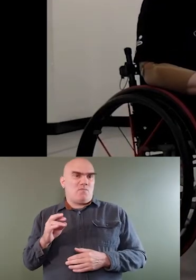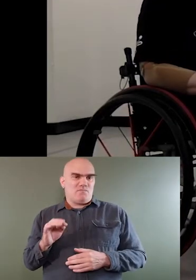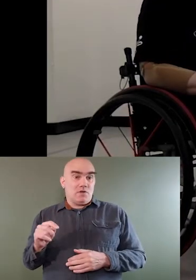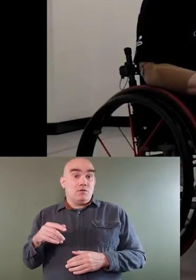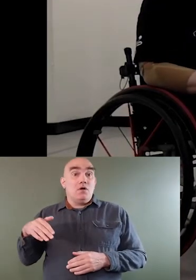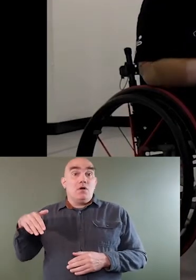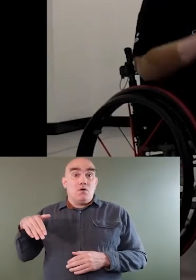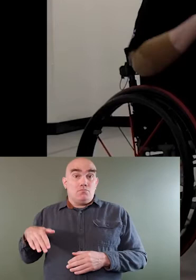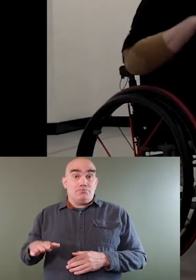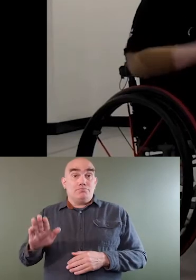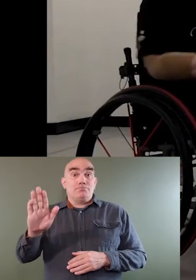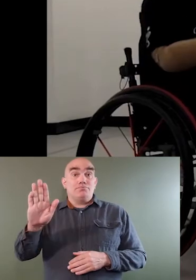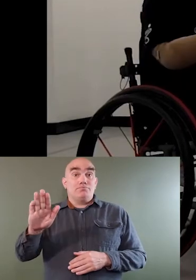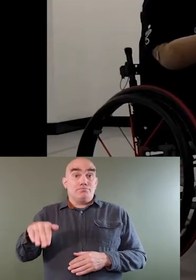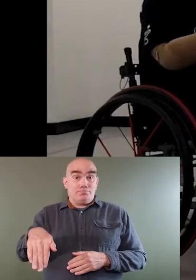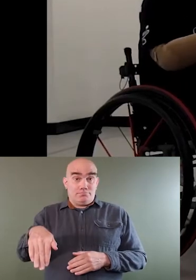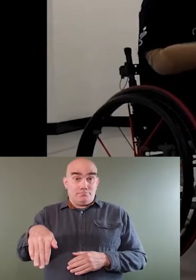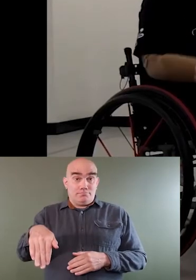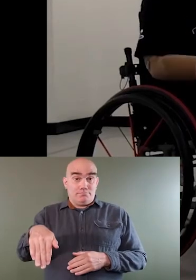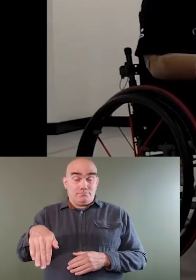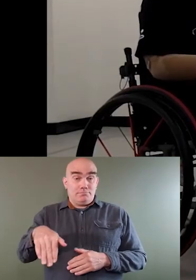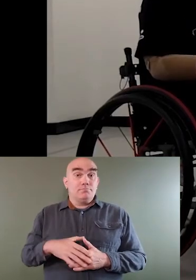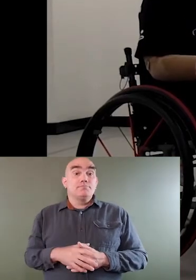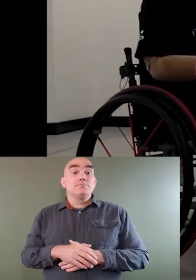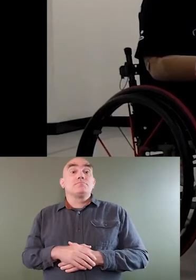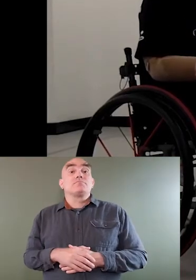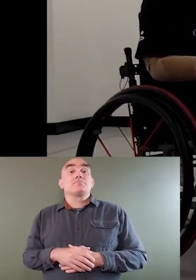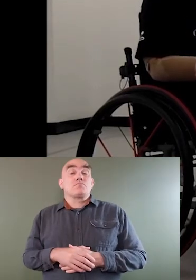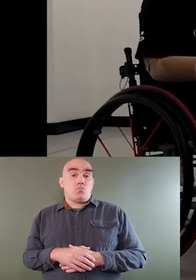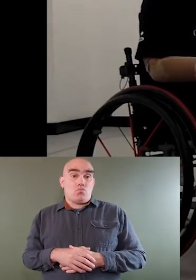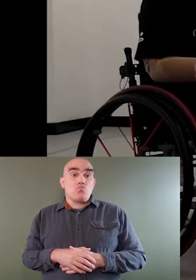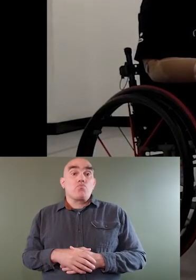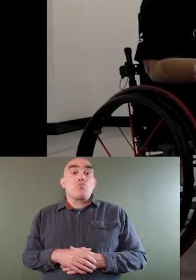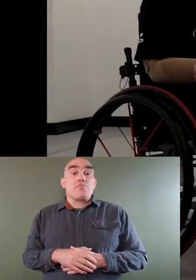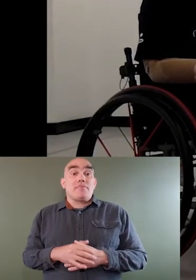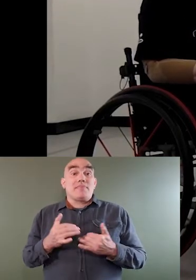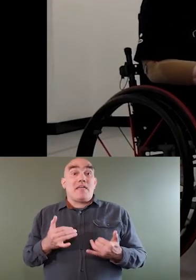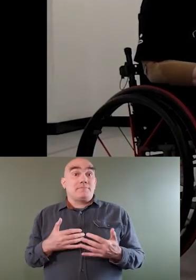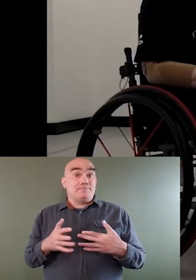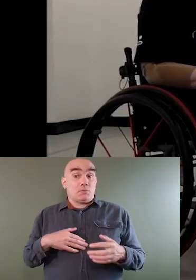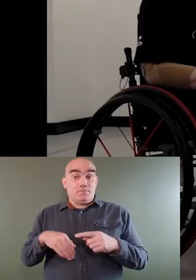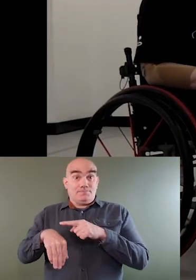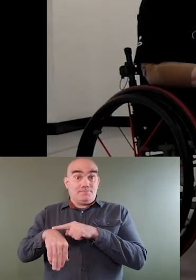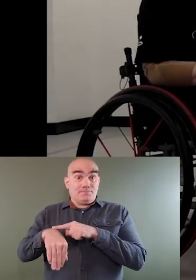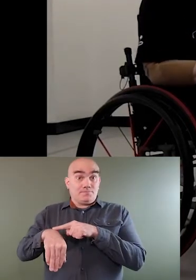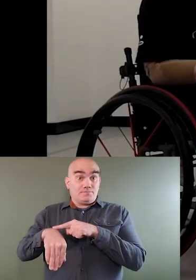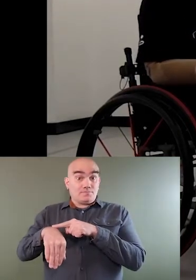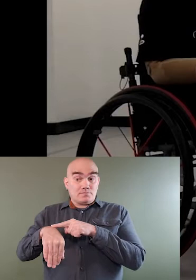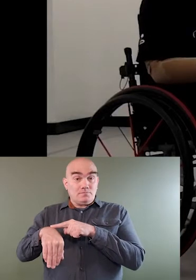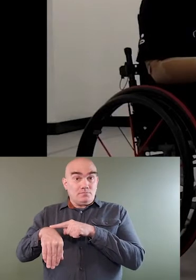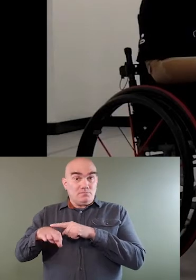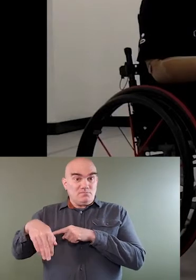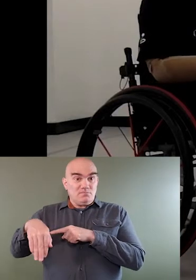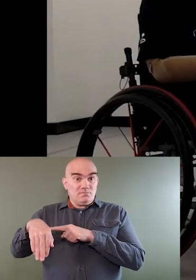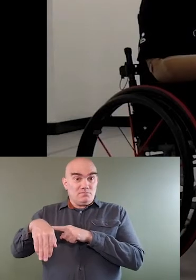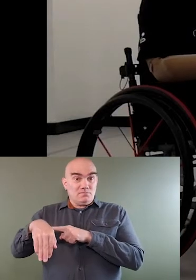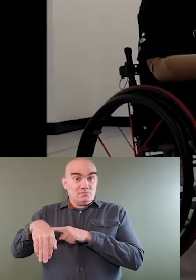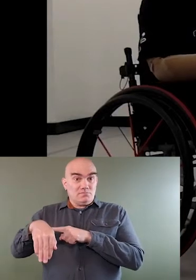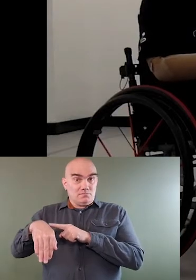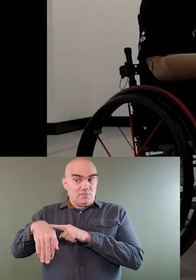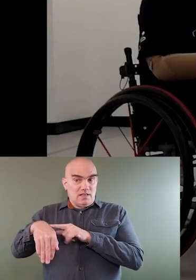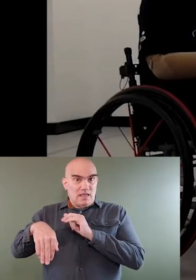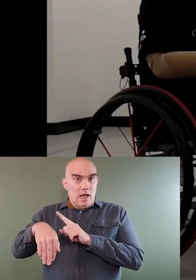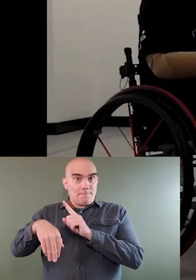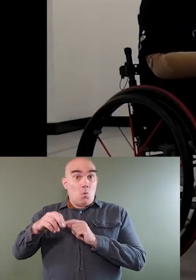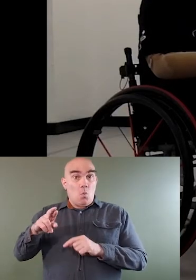foot, and do a brush forward and land flat. Now, even though the wrist of the right hand or the